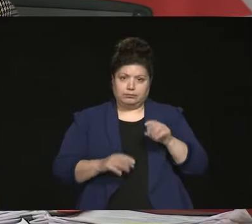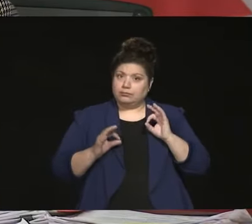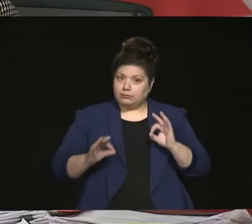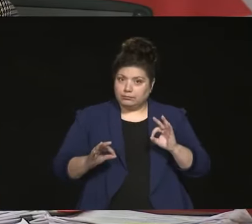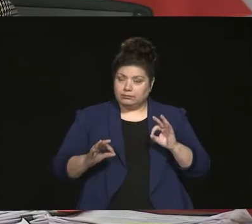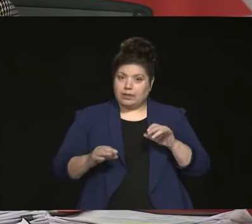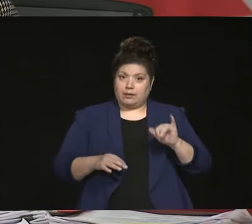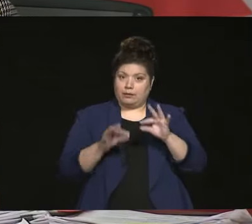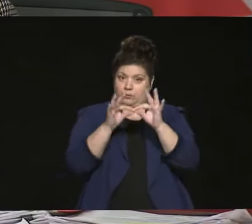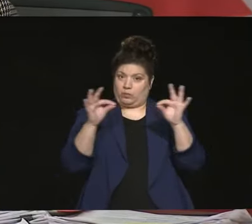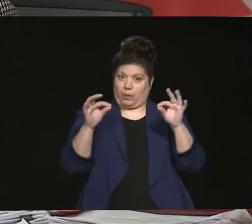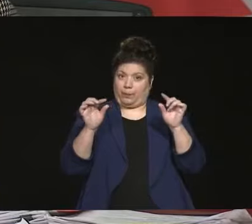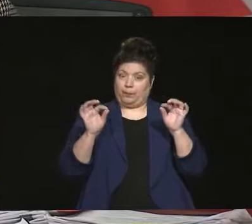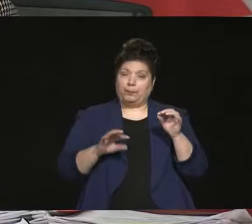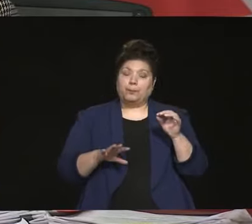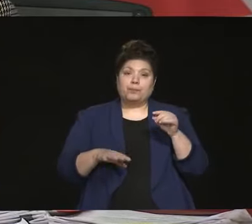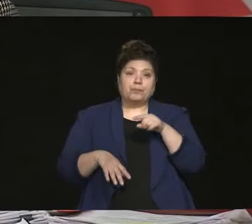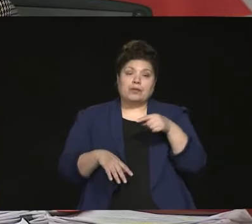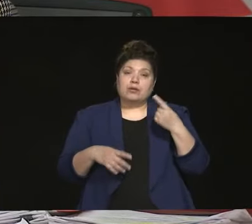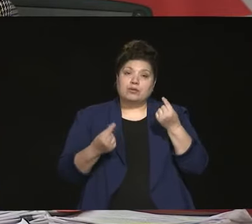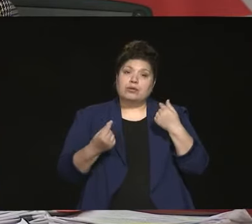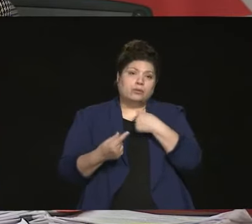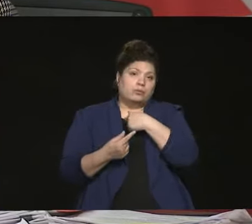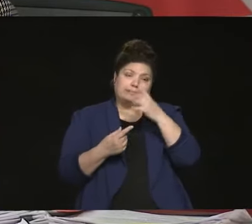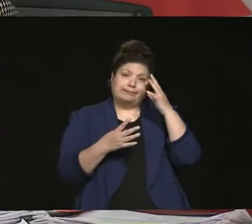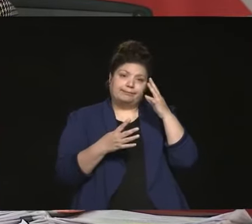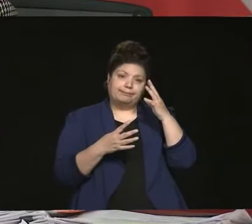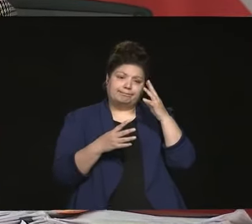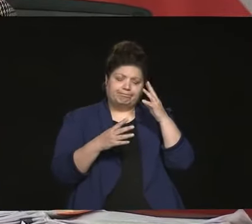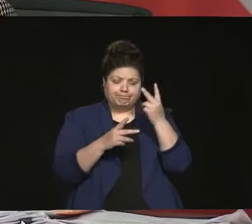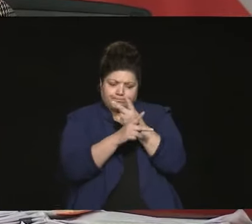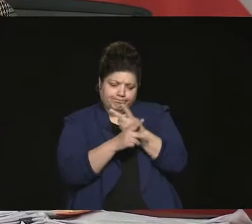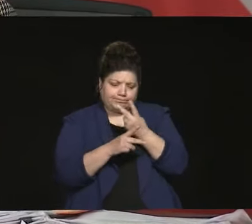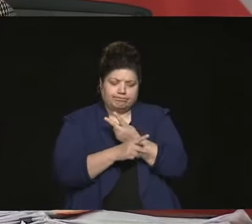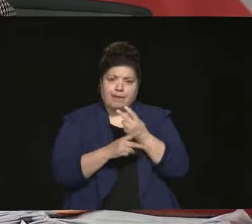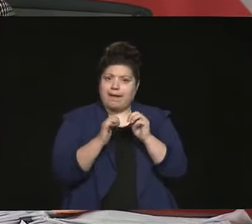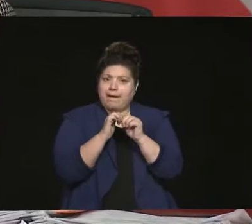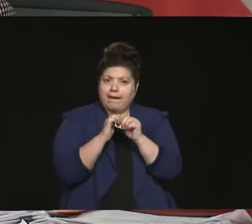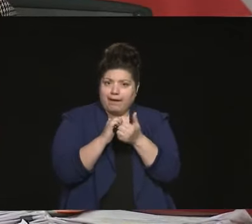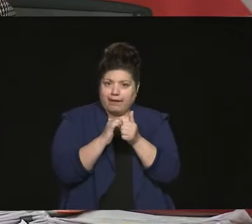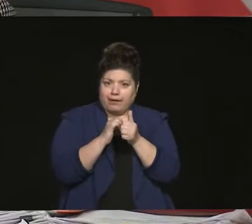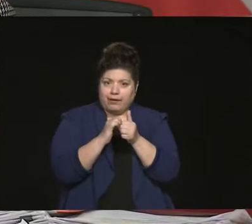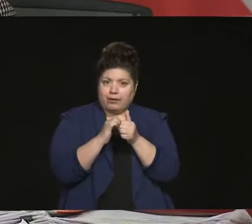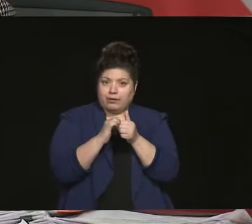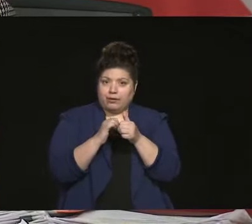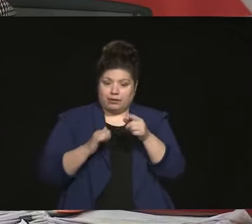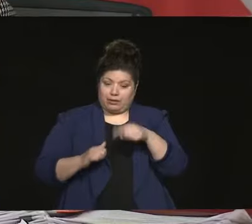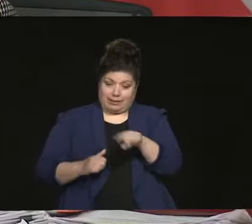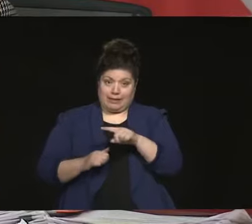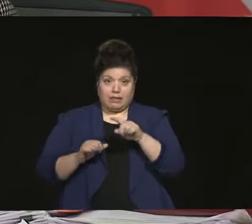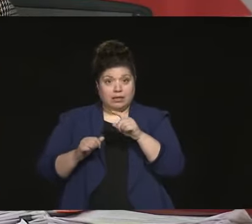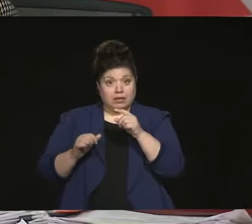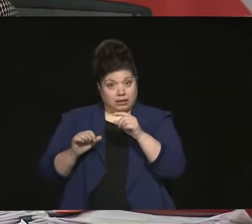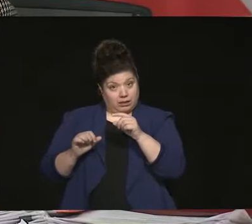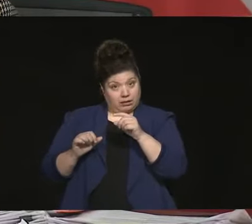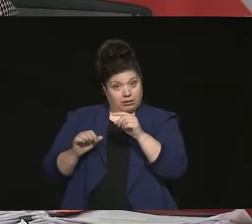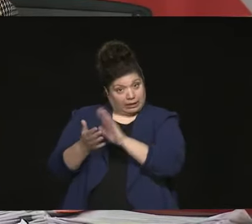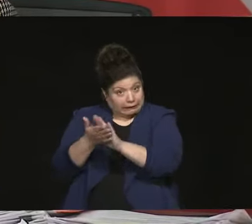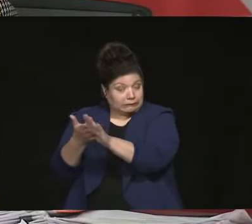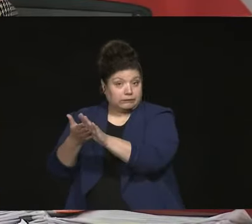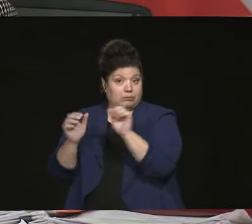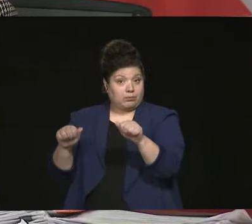at innovative ways to look at whether you can actually sterilize them. So that is the work that we were doing